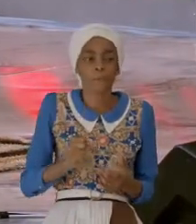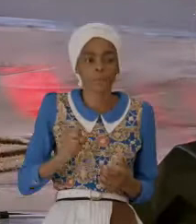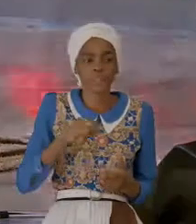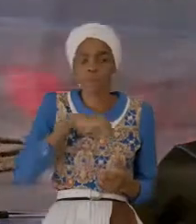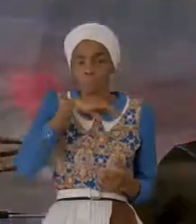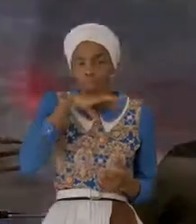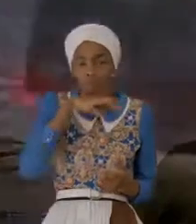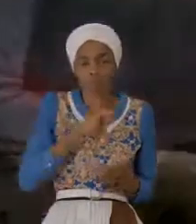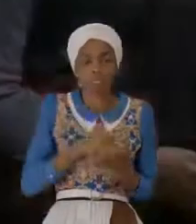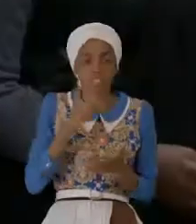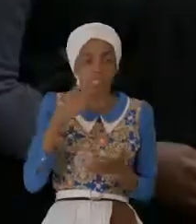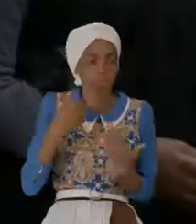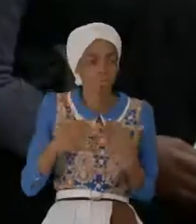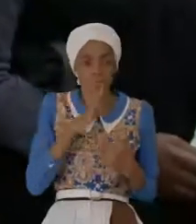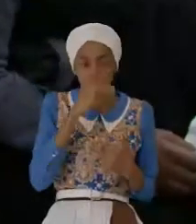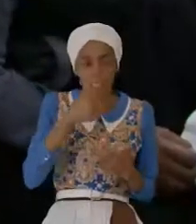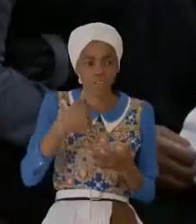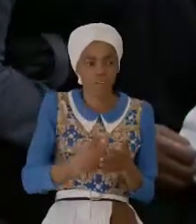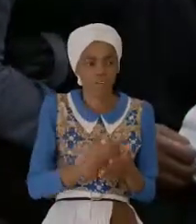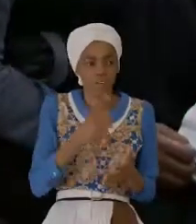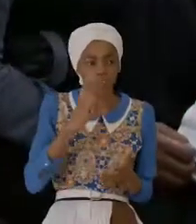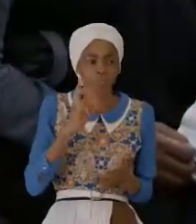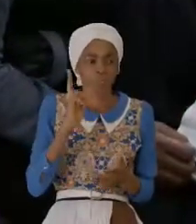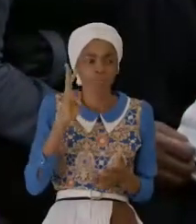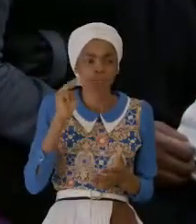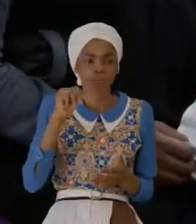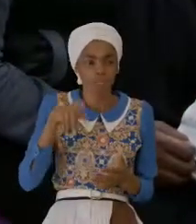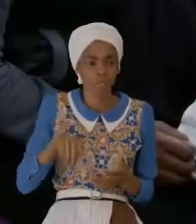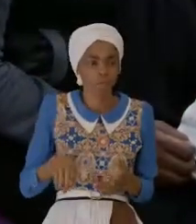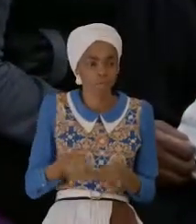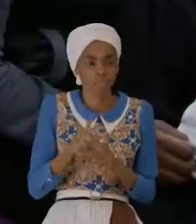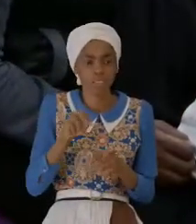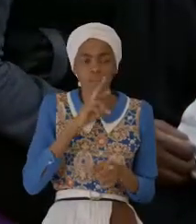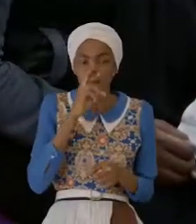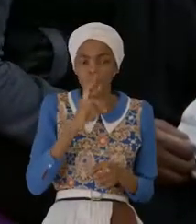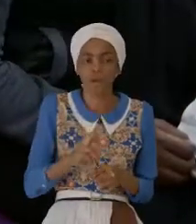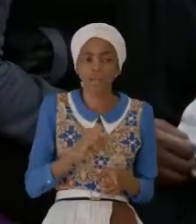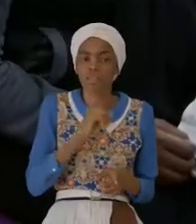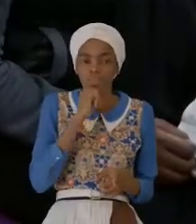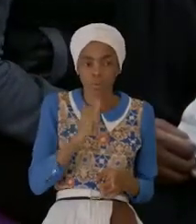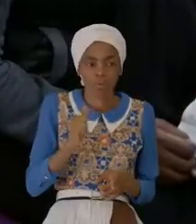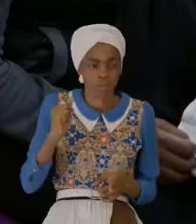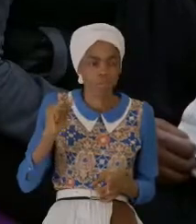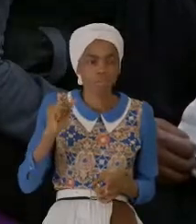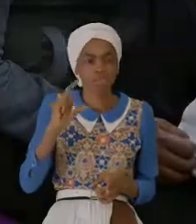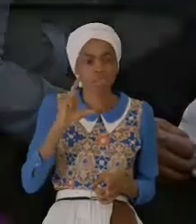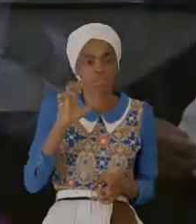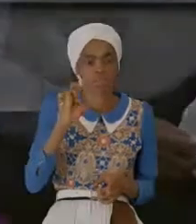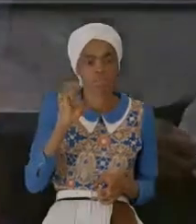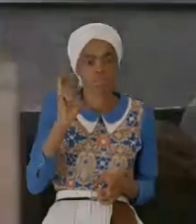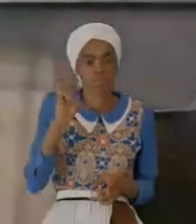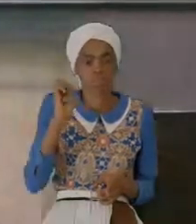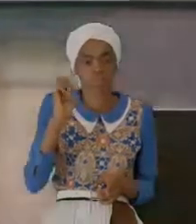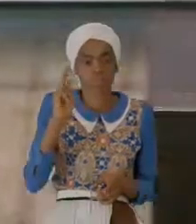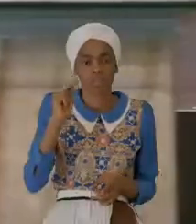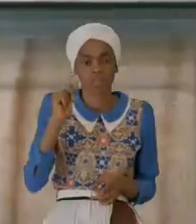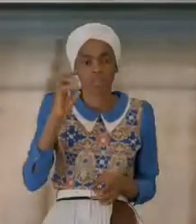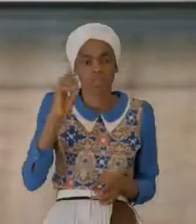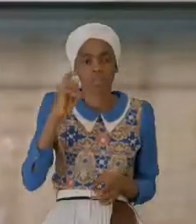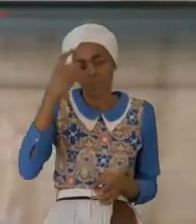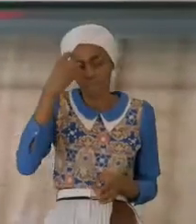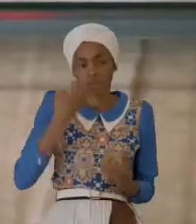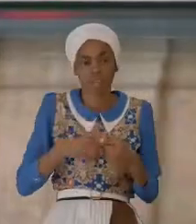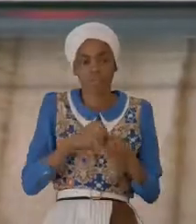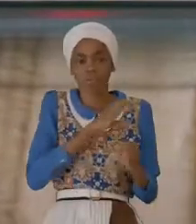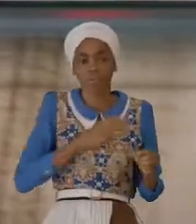new love as we are unleavened for even Christ a Passover is